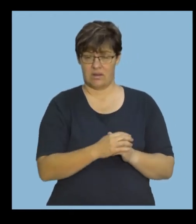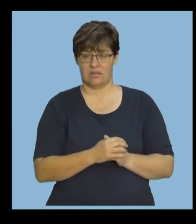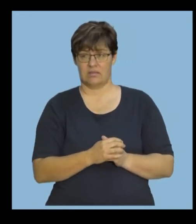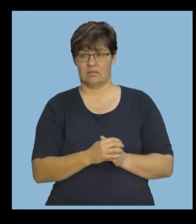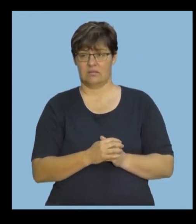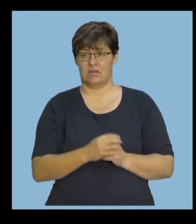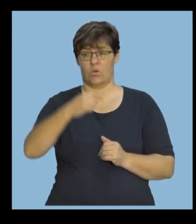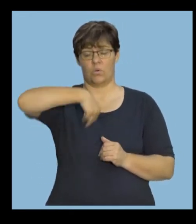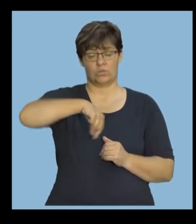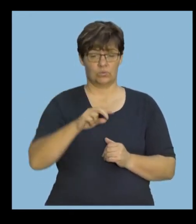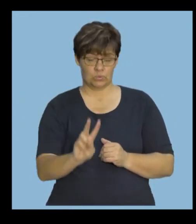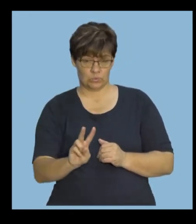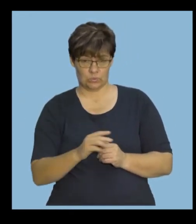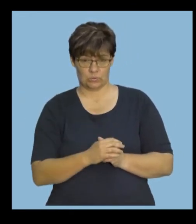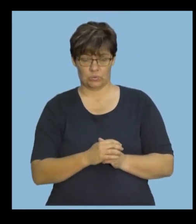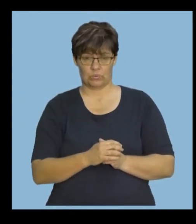lower quartile,